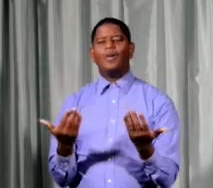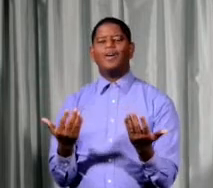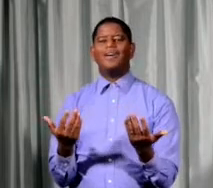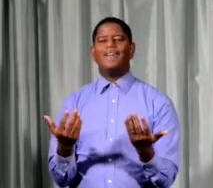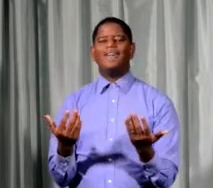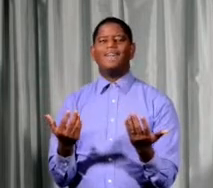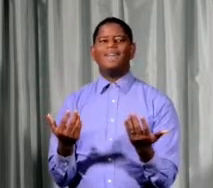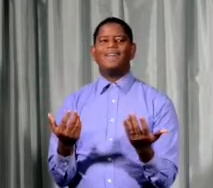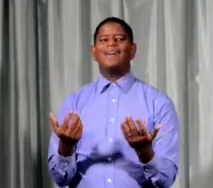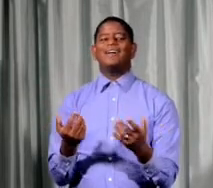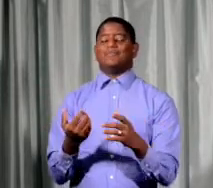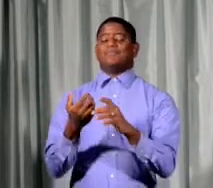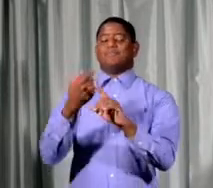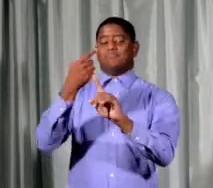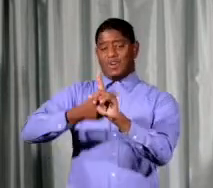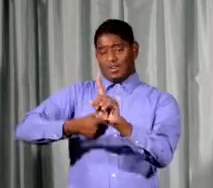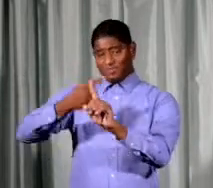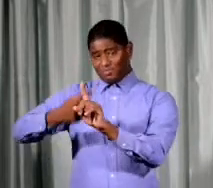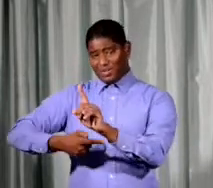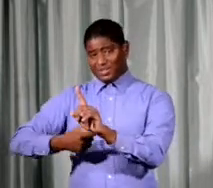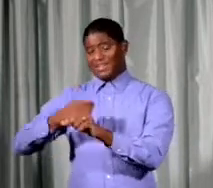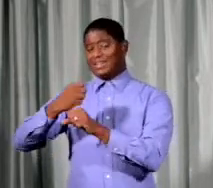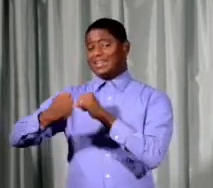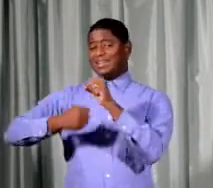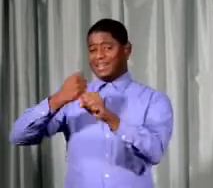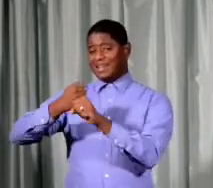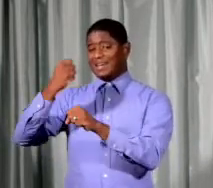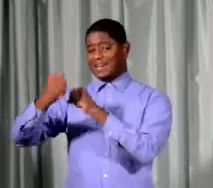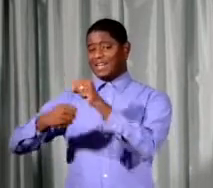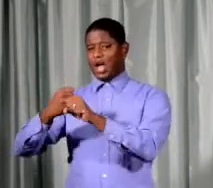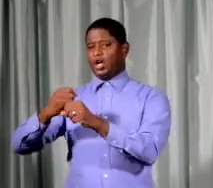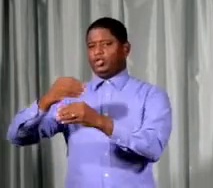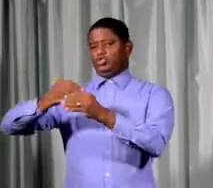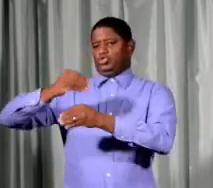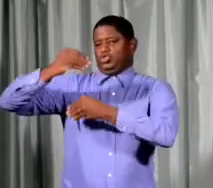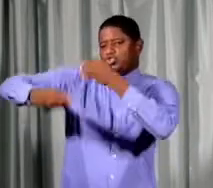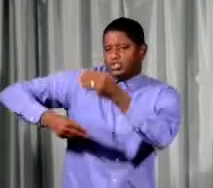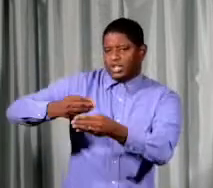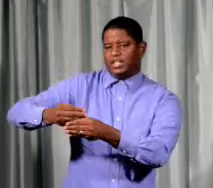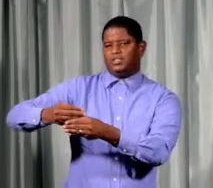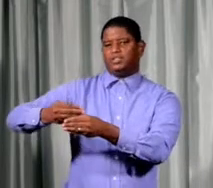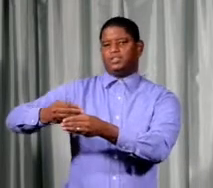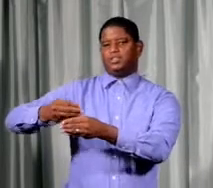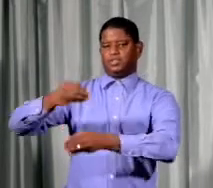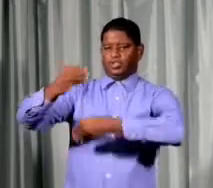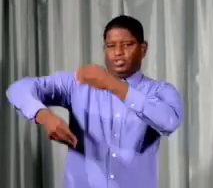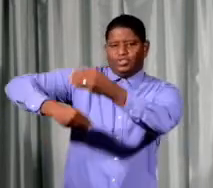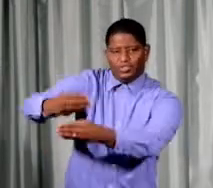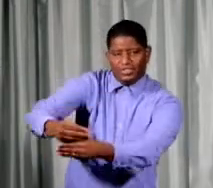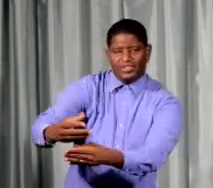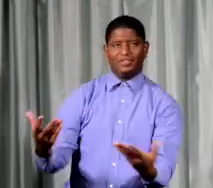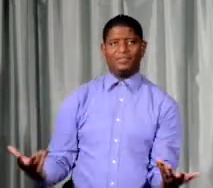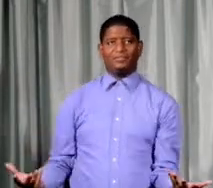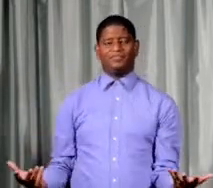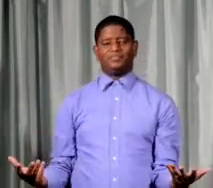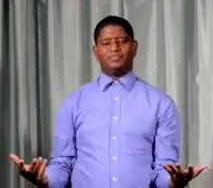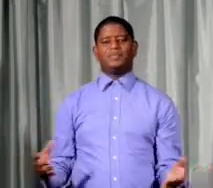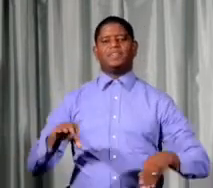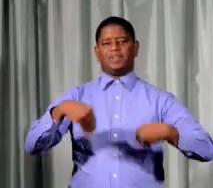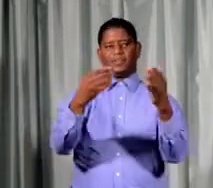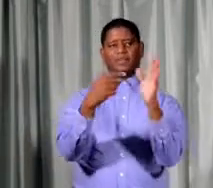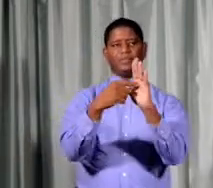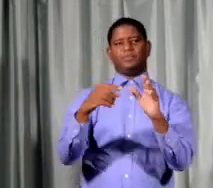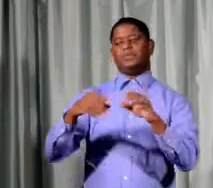20,000. The accounts on the balance sheet, asset, liabilities, equity, at the end of every month, at the end of every year, they just